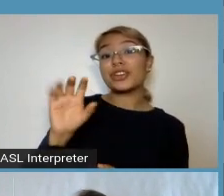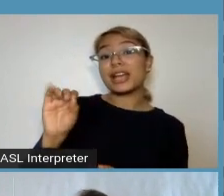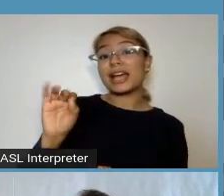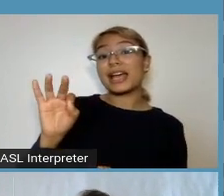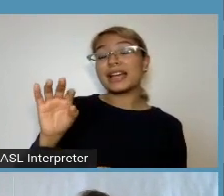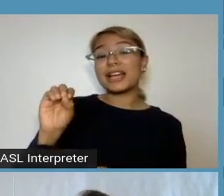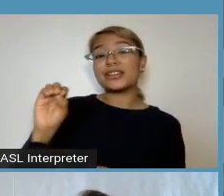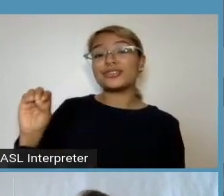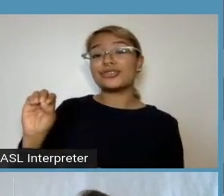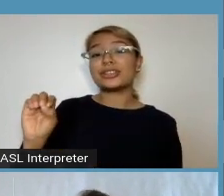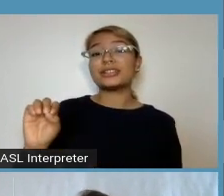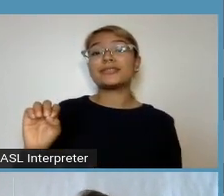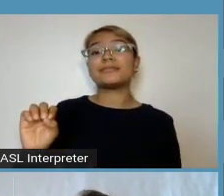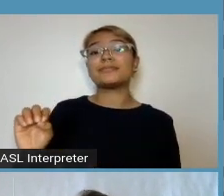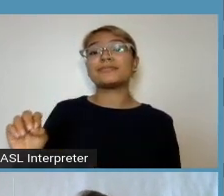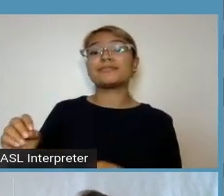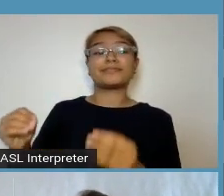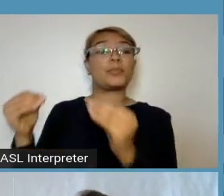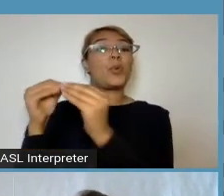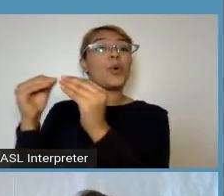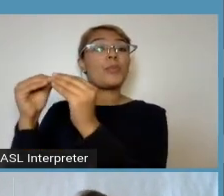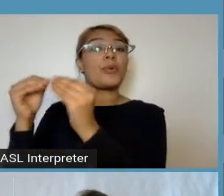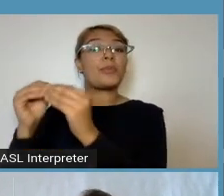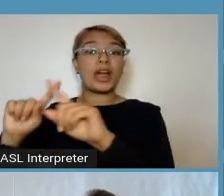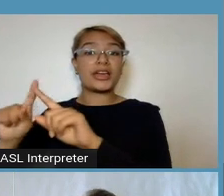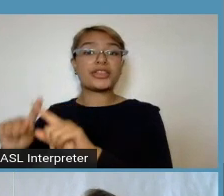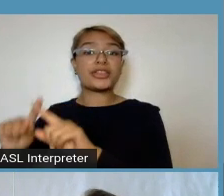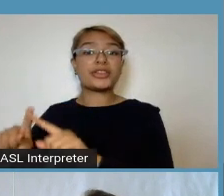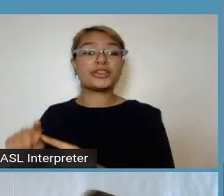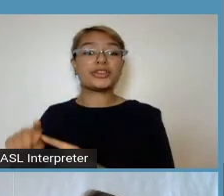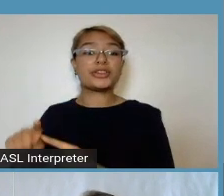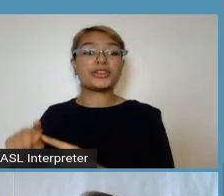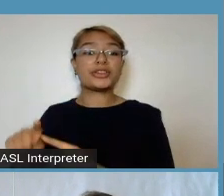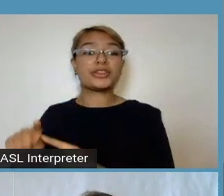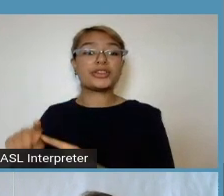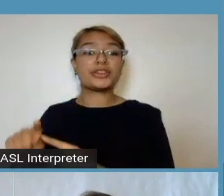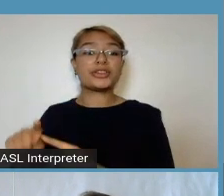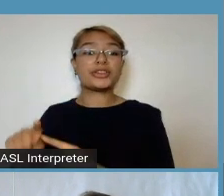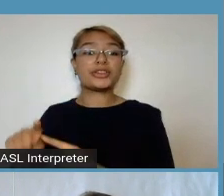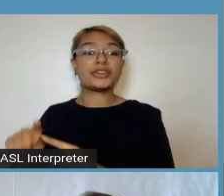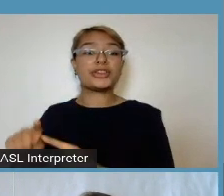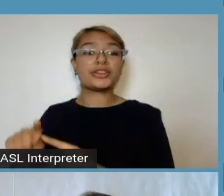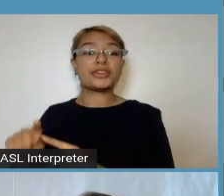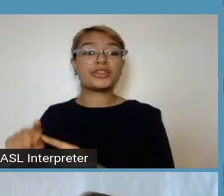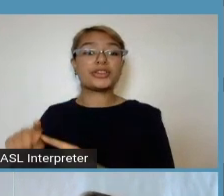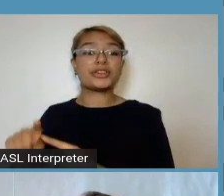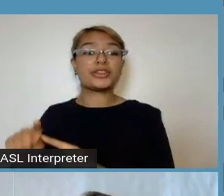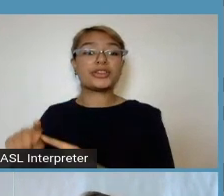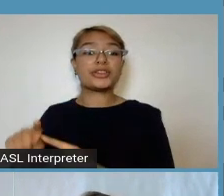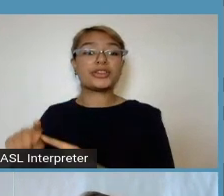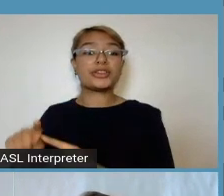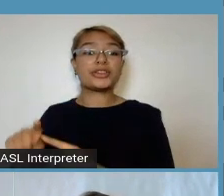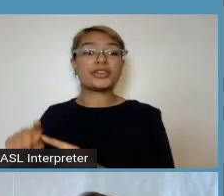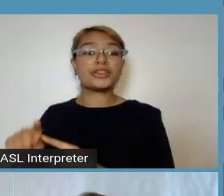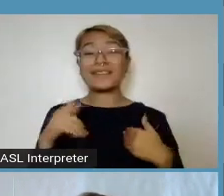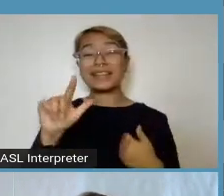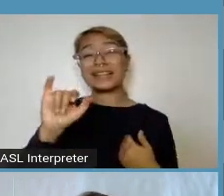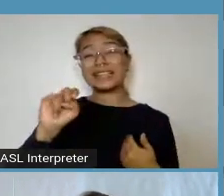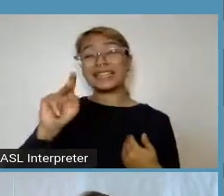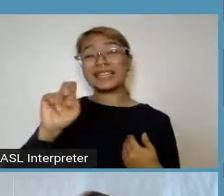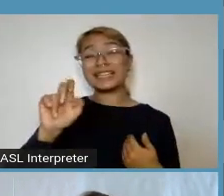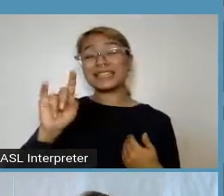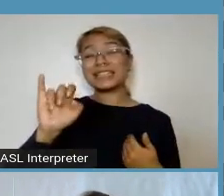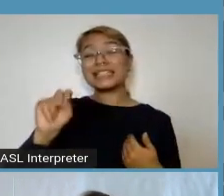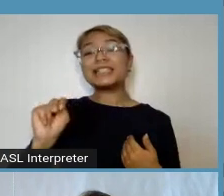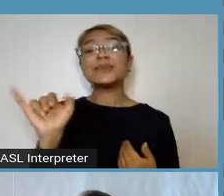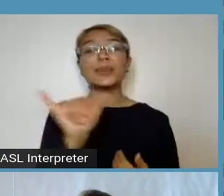2,600, and Twitter 1,100. In addition, we have added a LinkedIn profile and a YouTube page and are working to grow